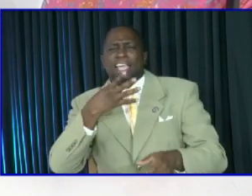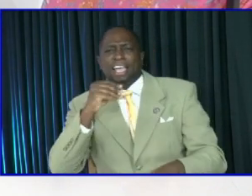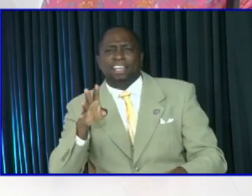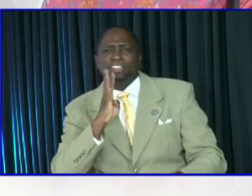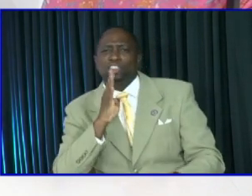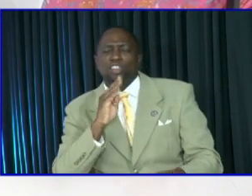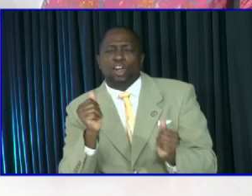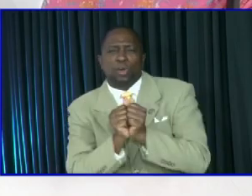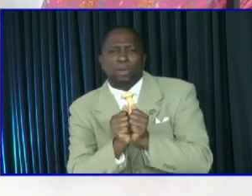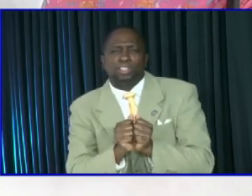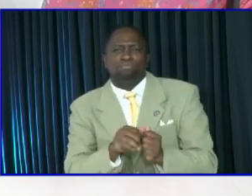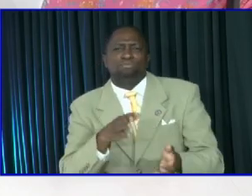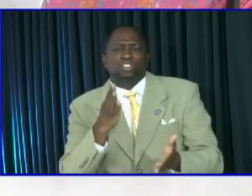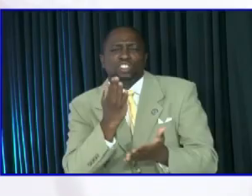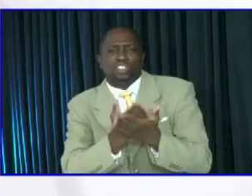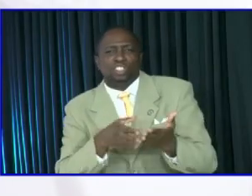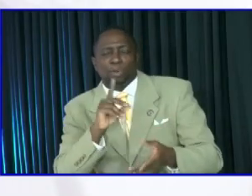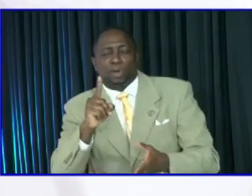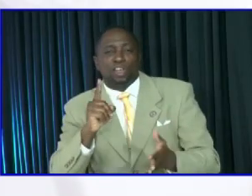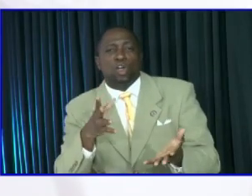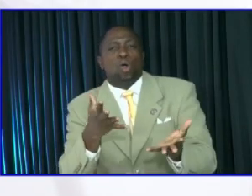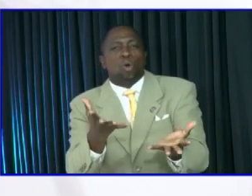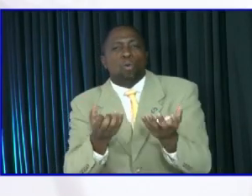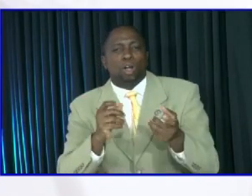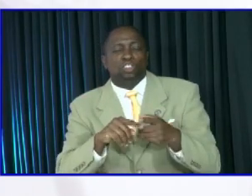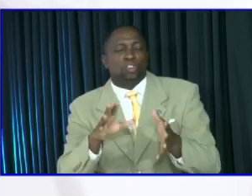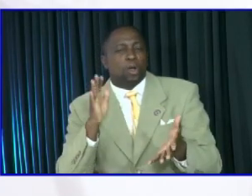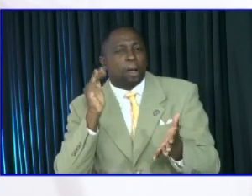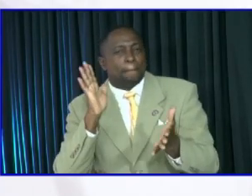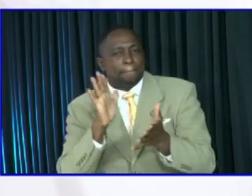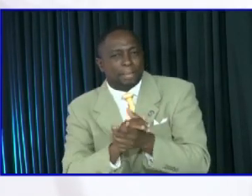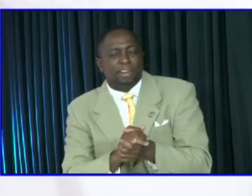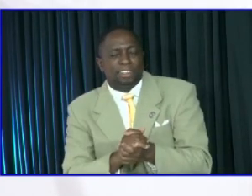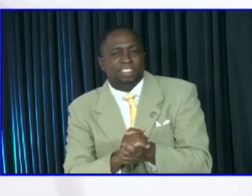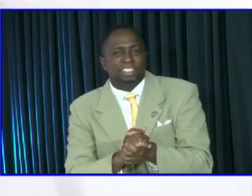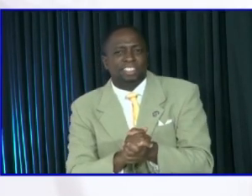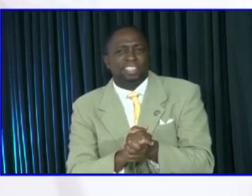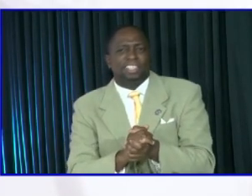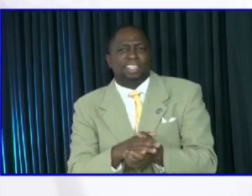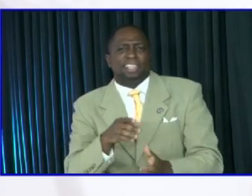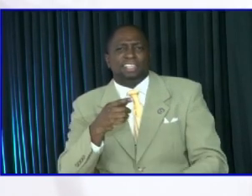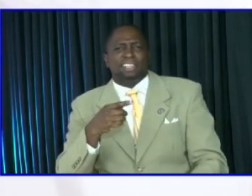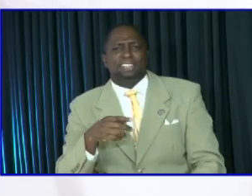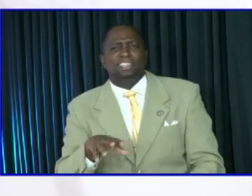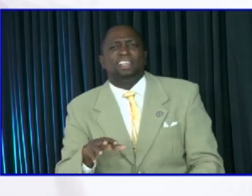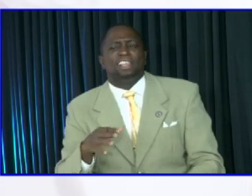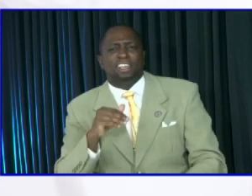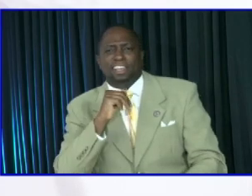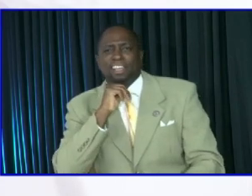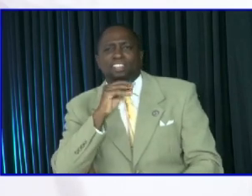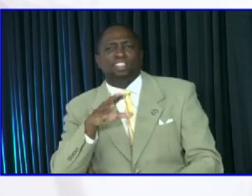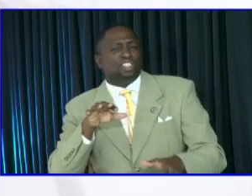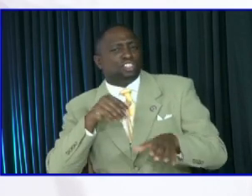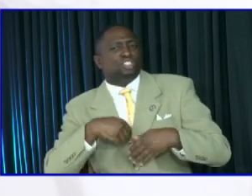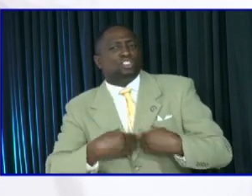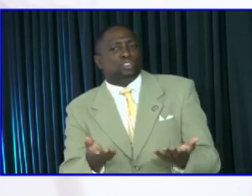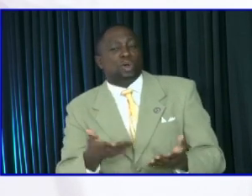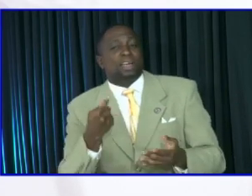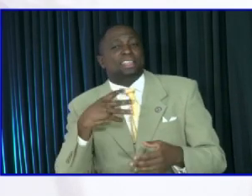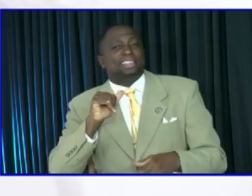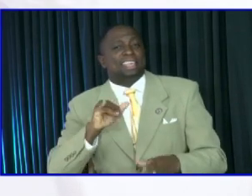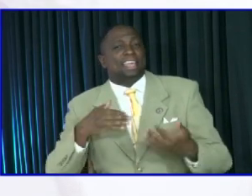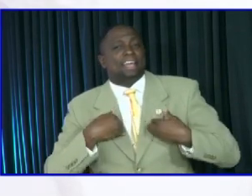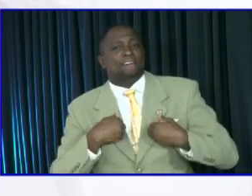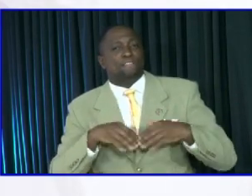marriage. Not to depress them. We want them to have hope, because their experience will not necessarily be their experience. So just